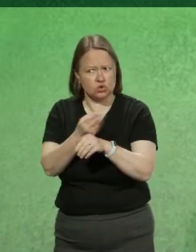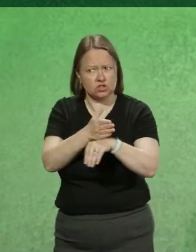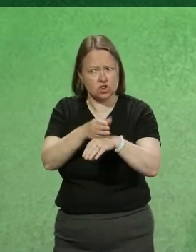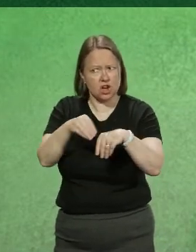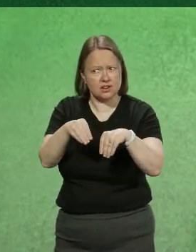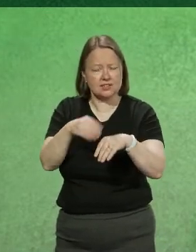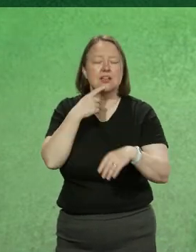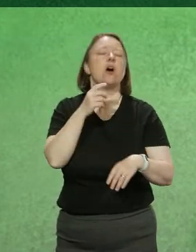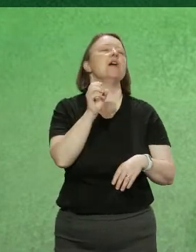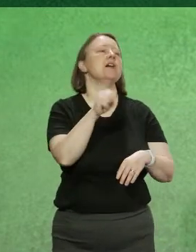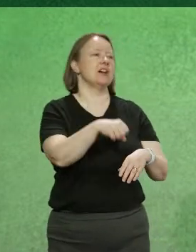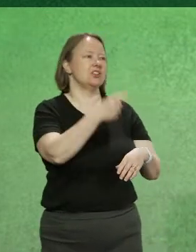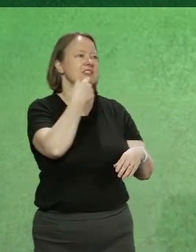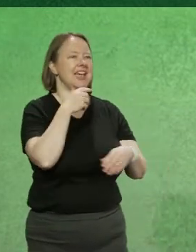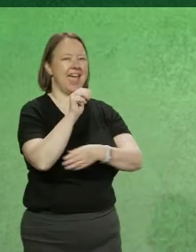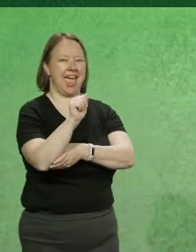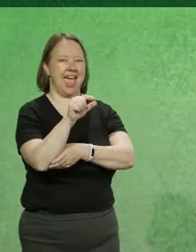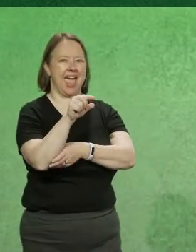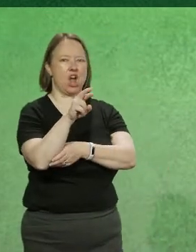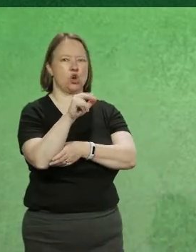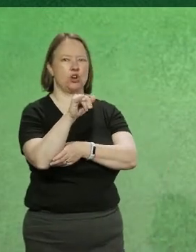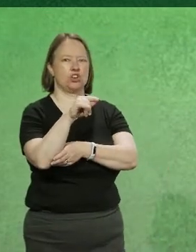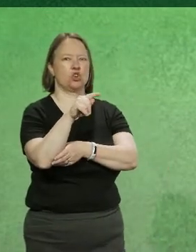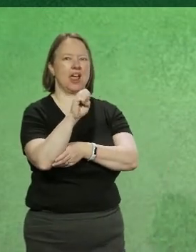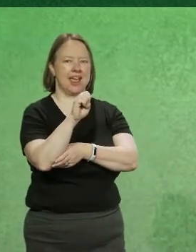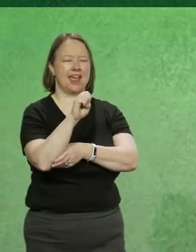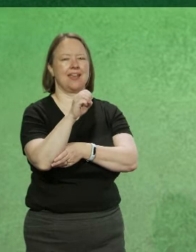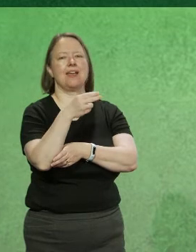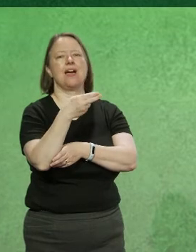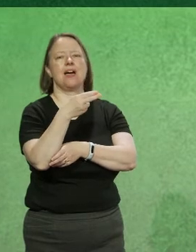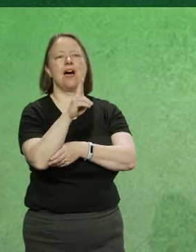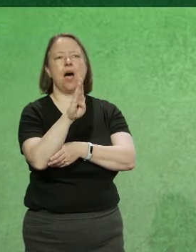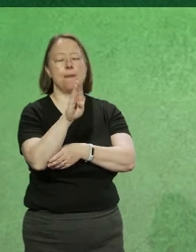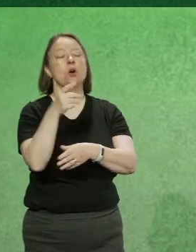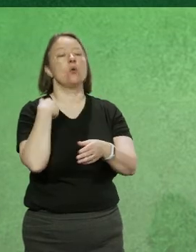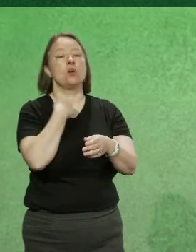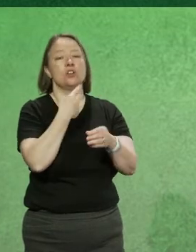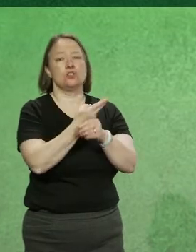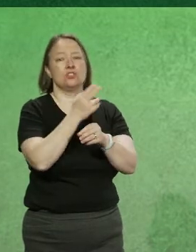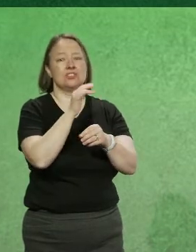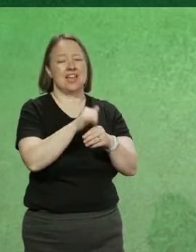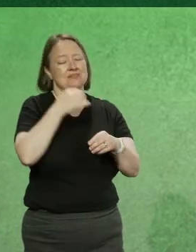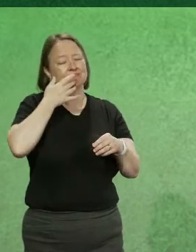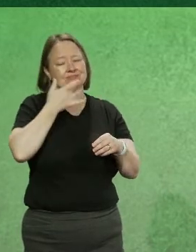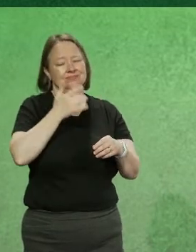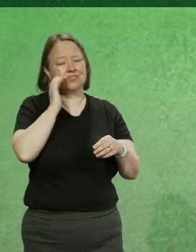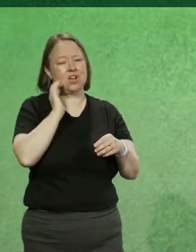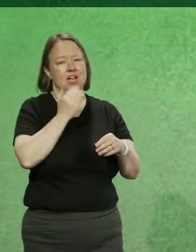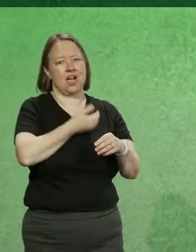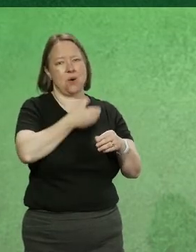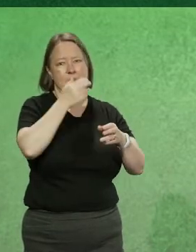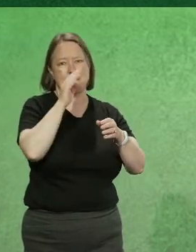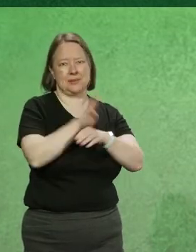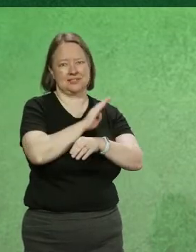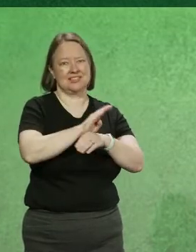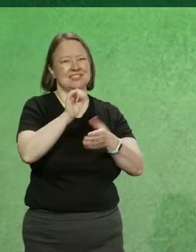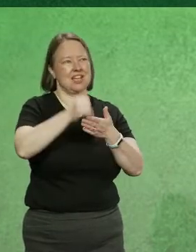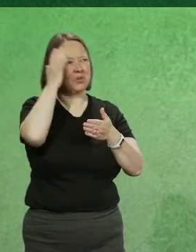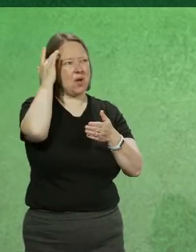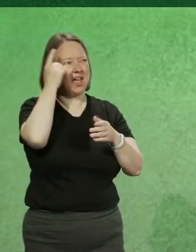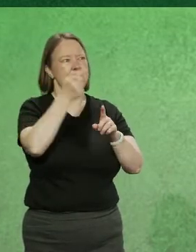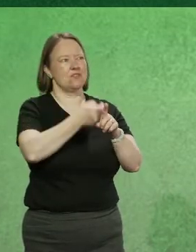Yeah, so you said Agritrade Hub. Well, Agritrade Hub, because we were focusing on agribusiness. That is why it comes